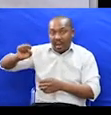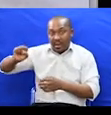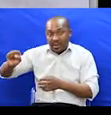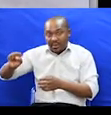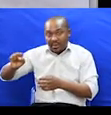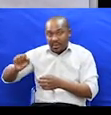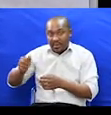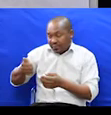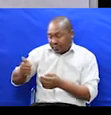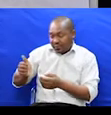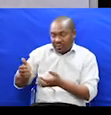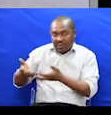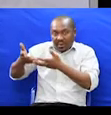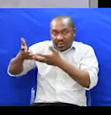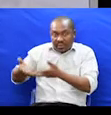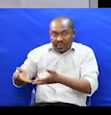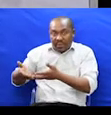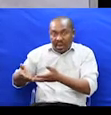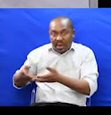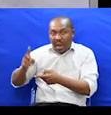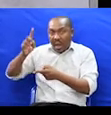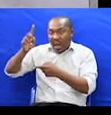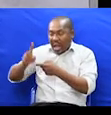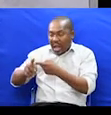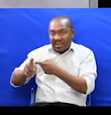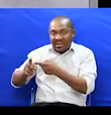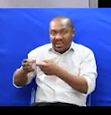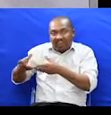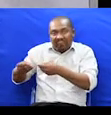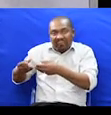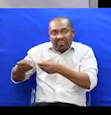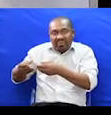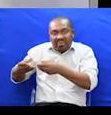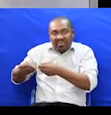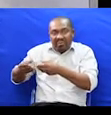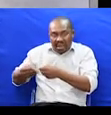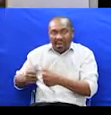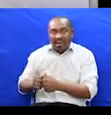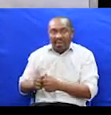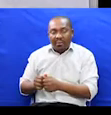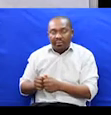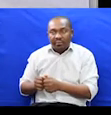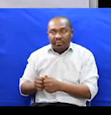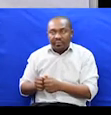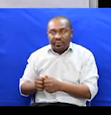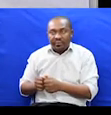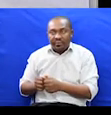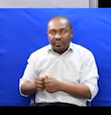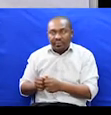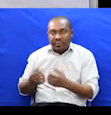a less mass particle. It is a less mass